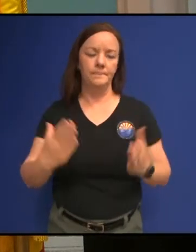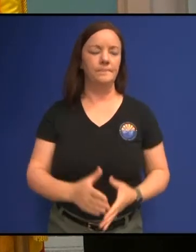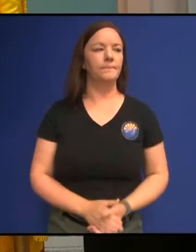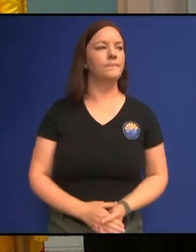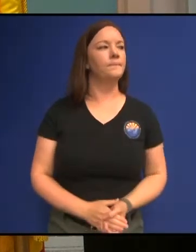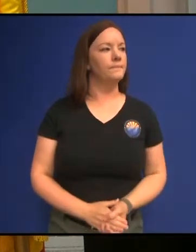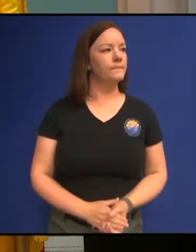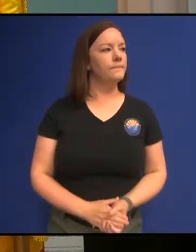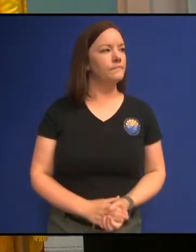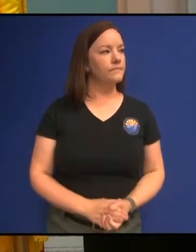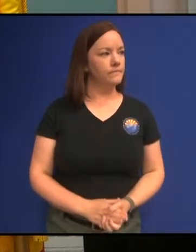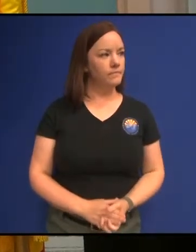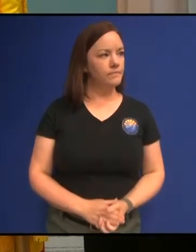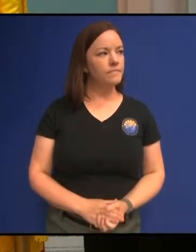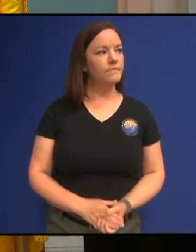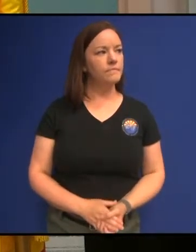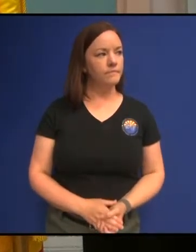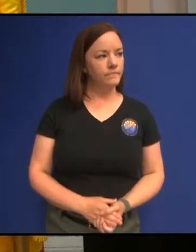moving along,